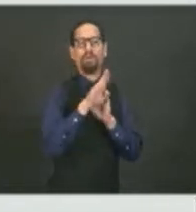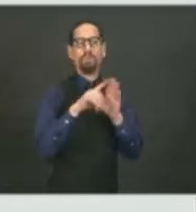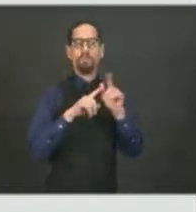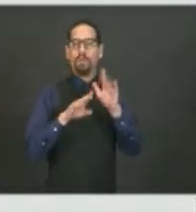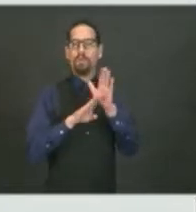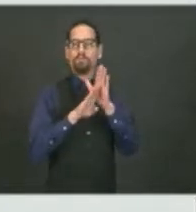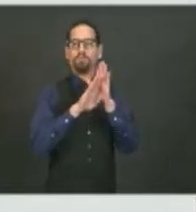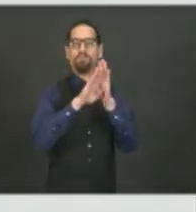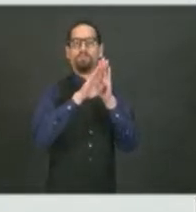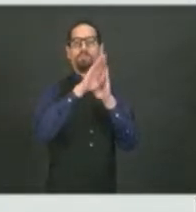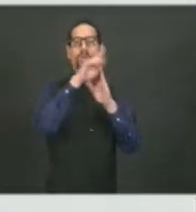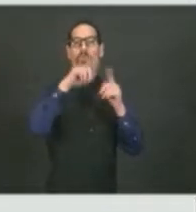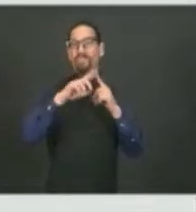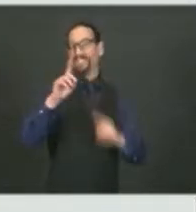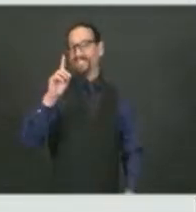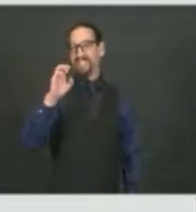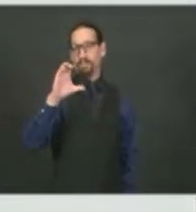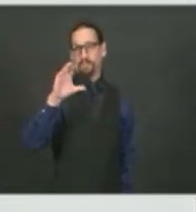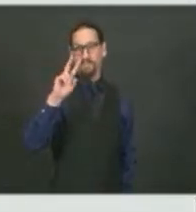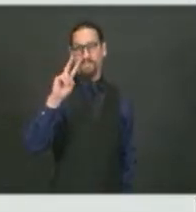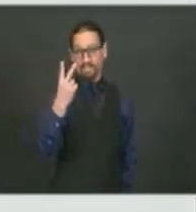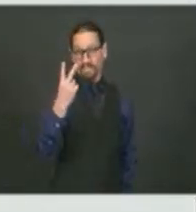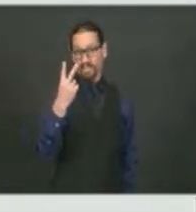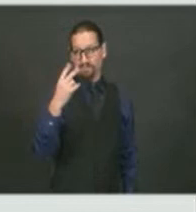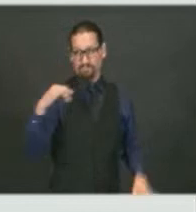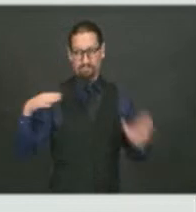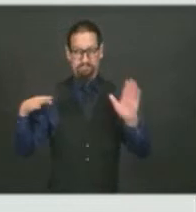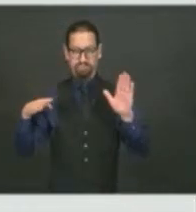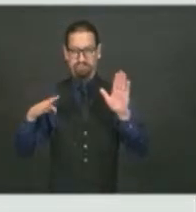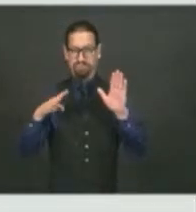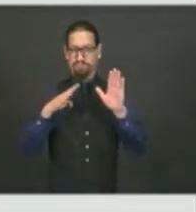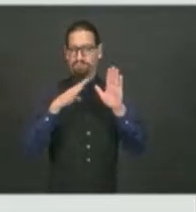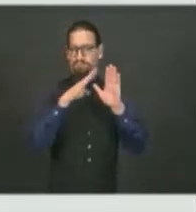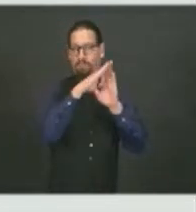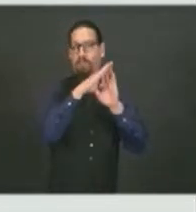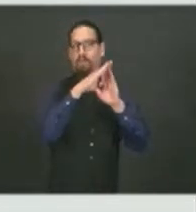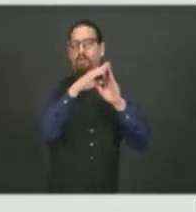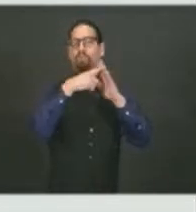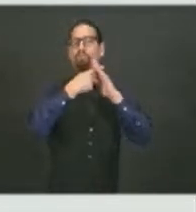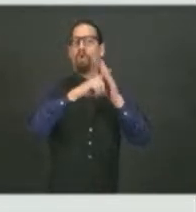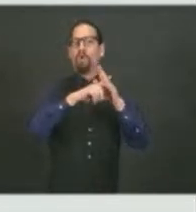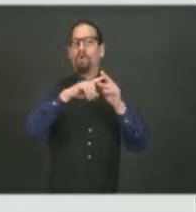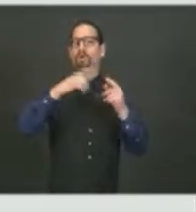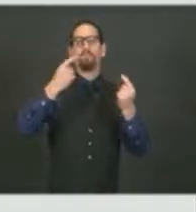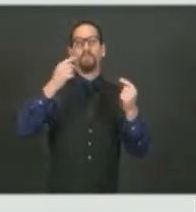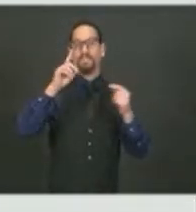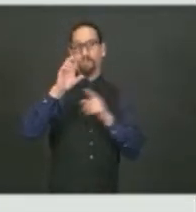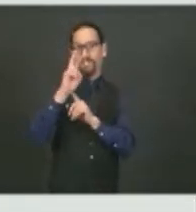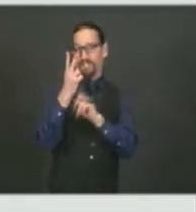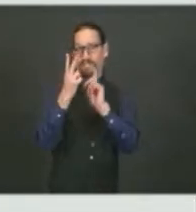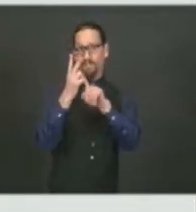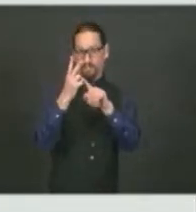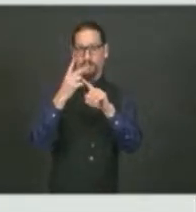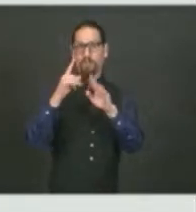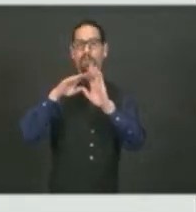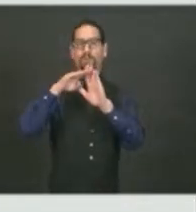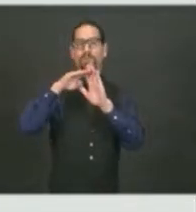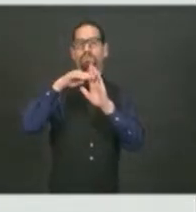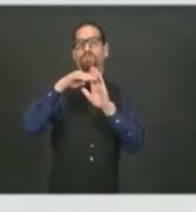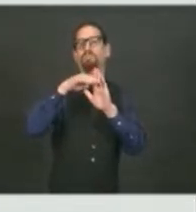2nd and have been in steady decline ever since. So when I was here a week